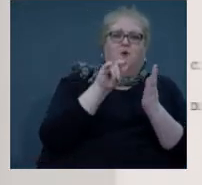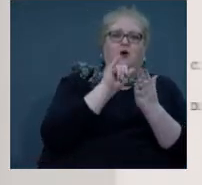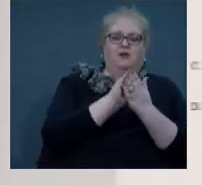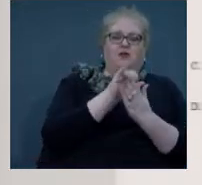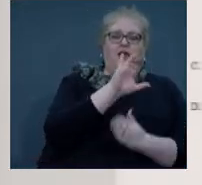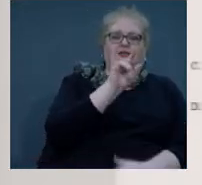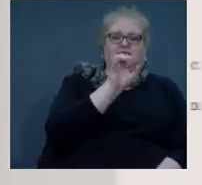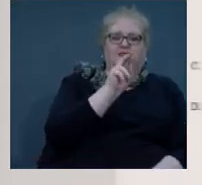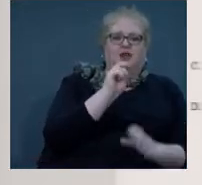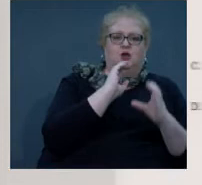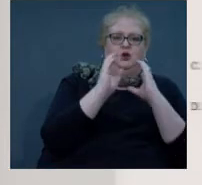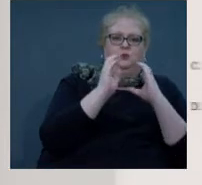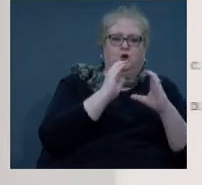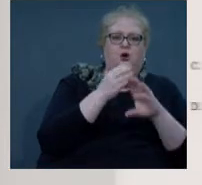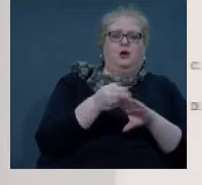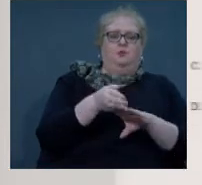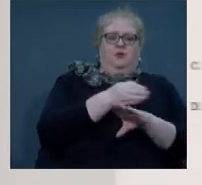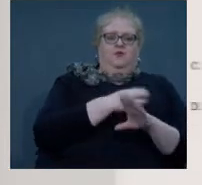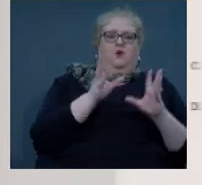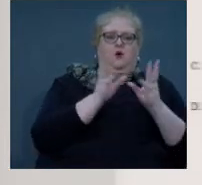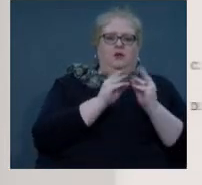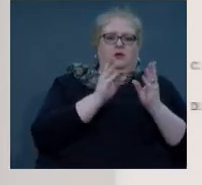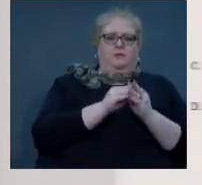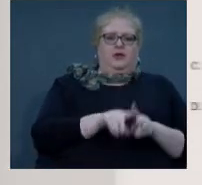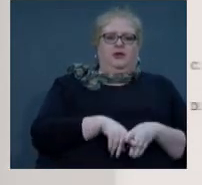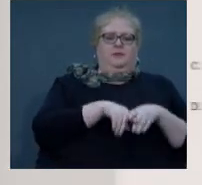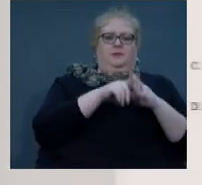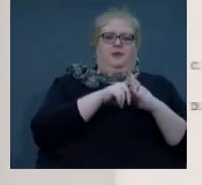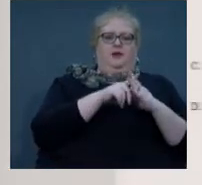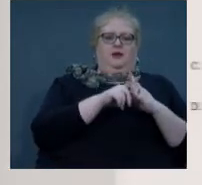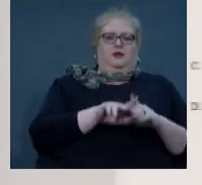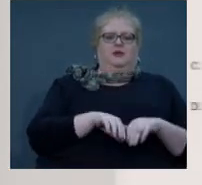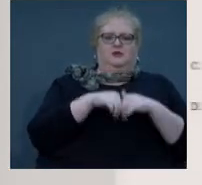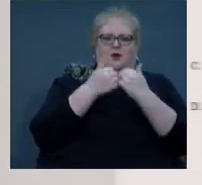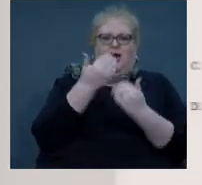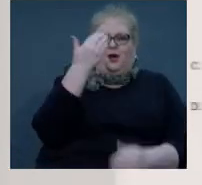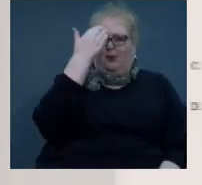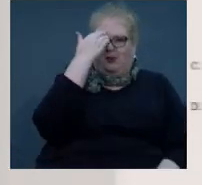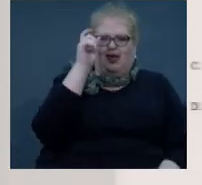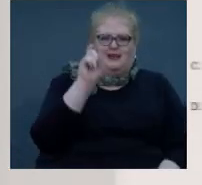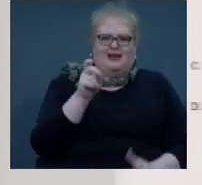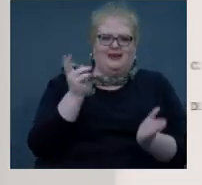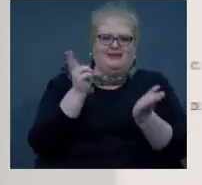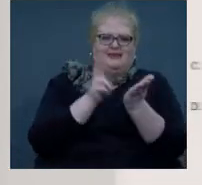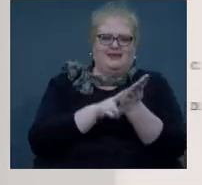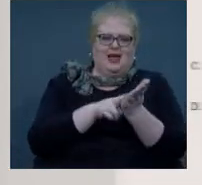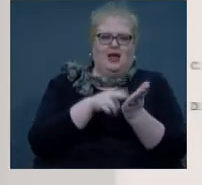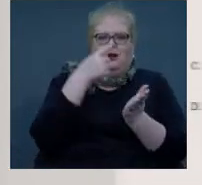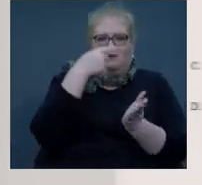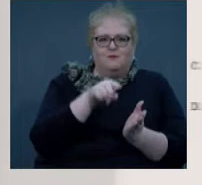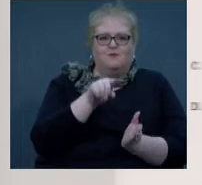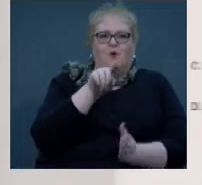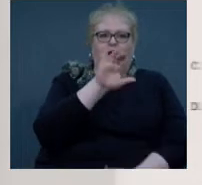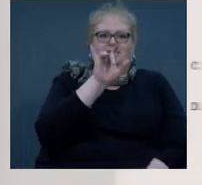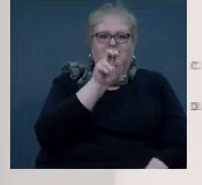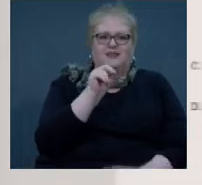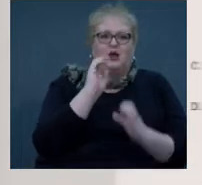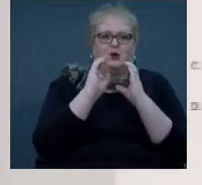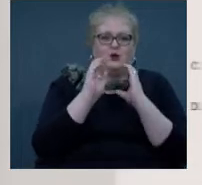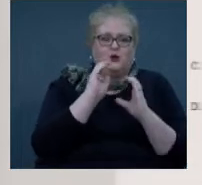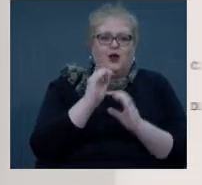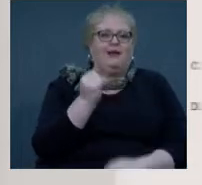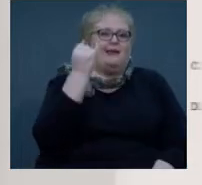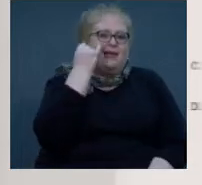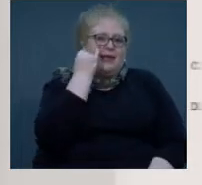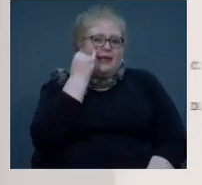begins, how do they know they need to sign up for citizen communication if the consent agenda